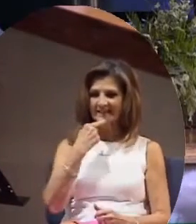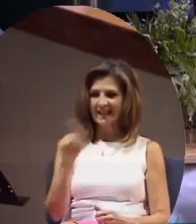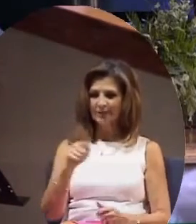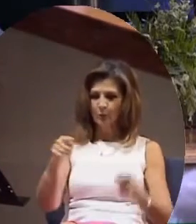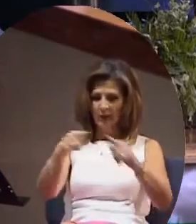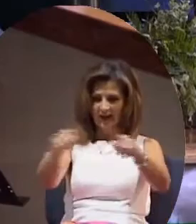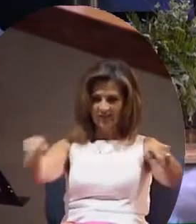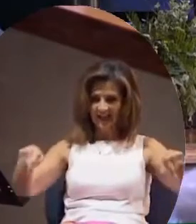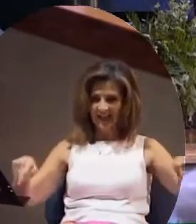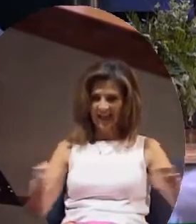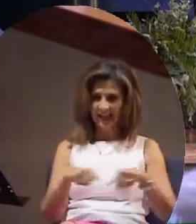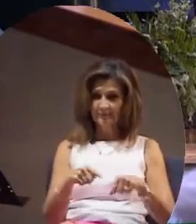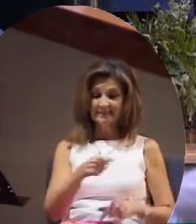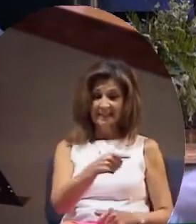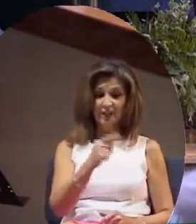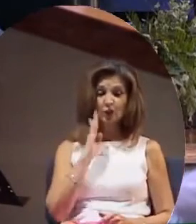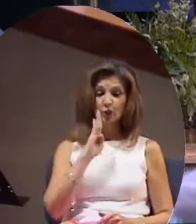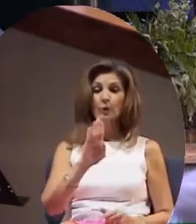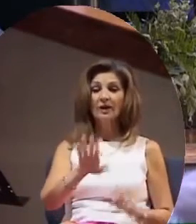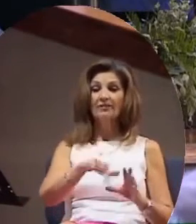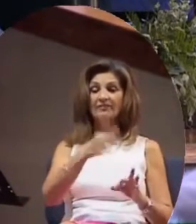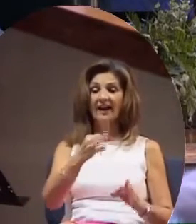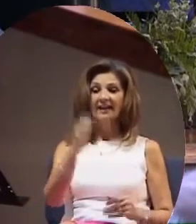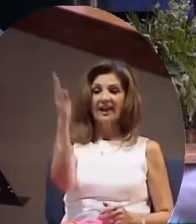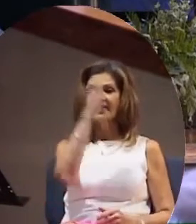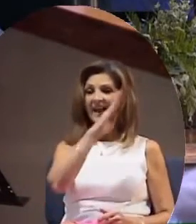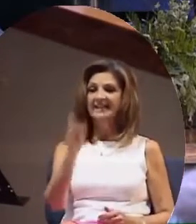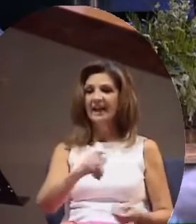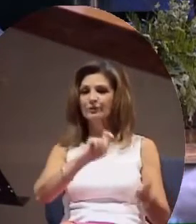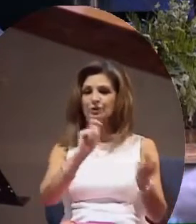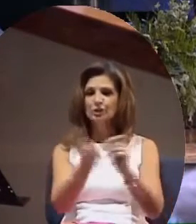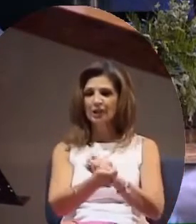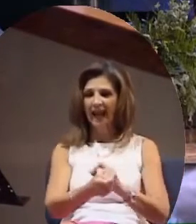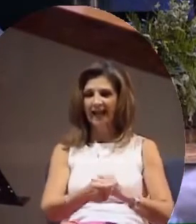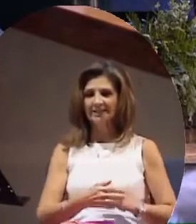are. She said, you'll find out they never changed.